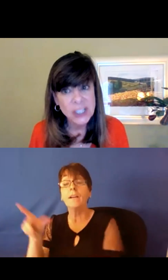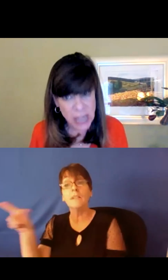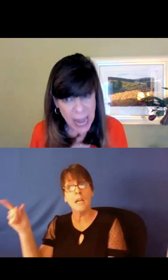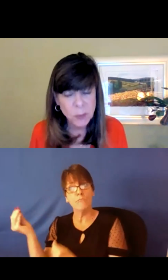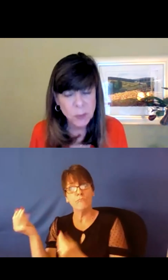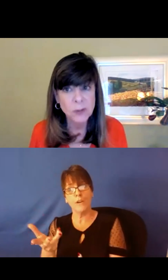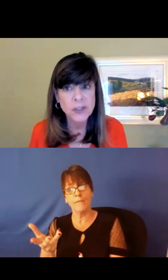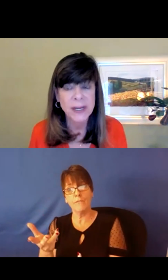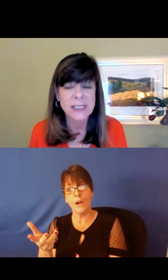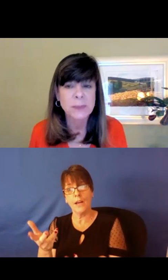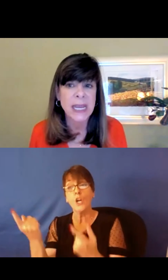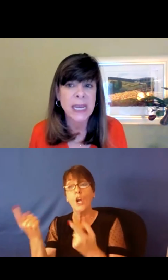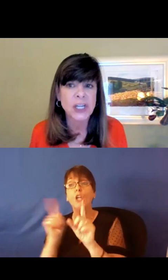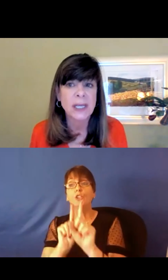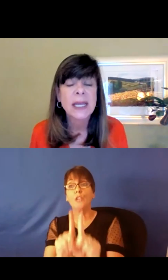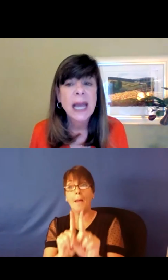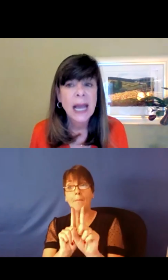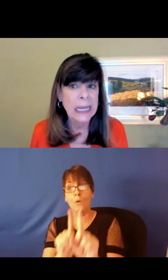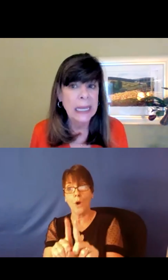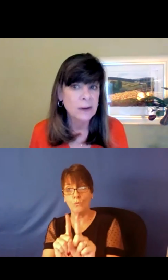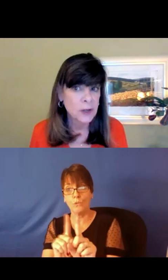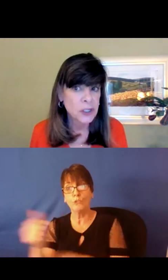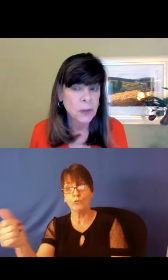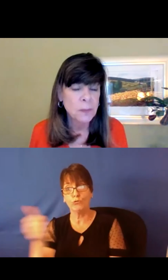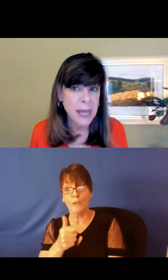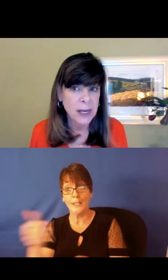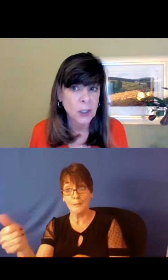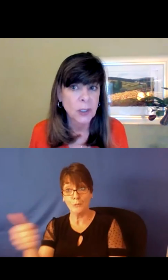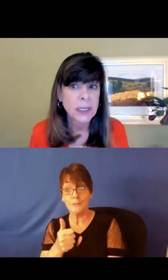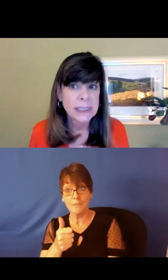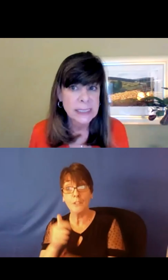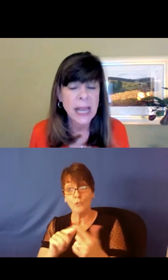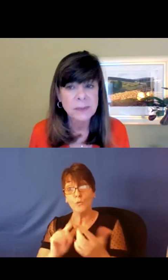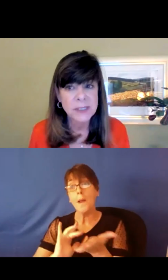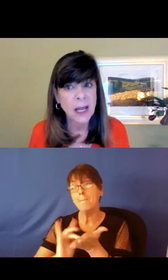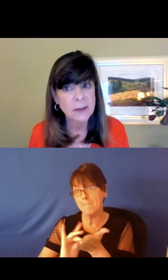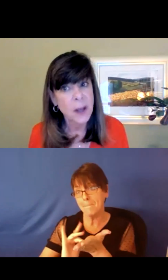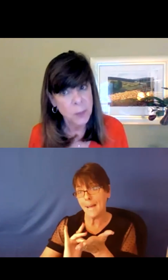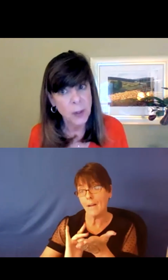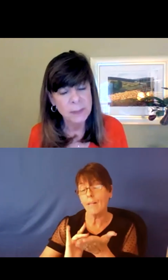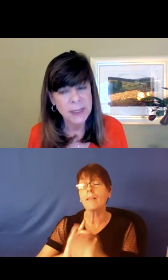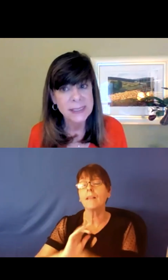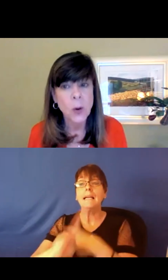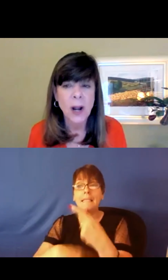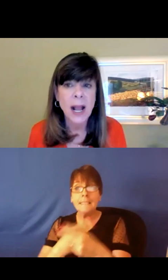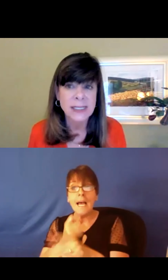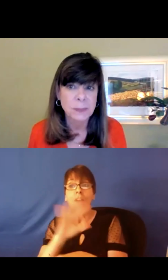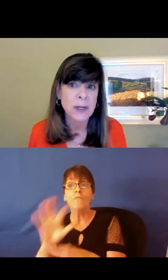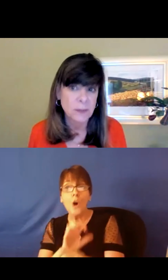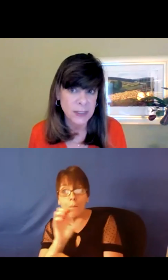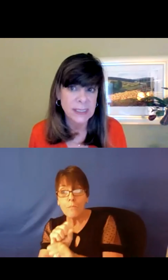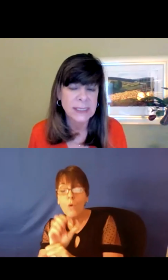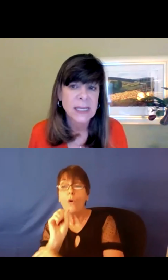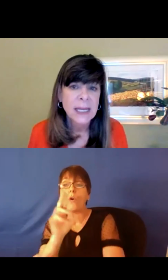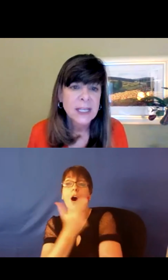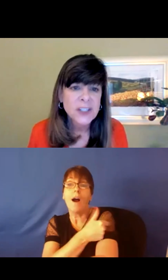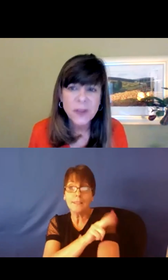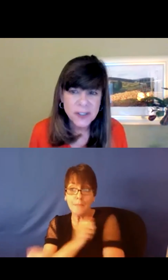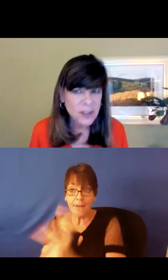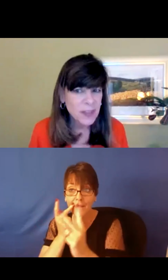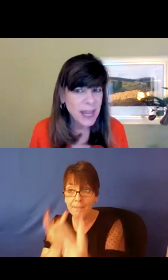providing chaperone transportation, again, to medical types of appointments or hospital